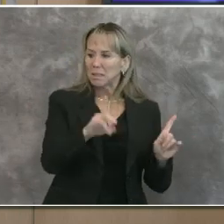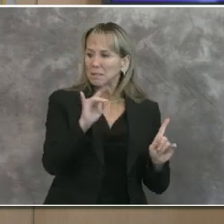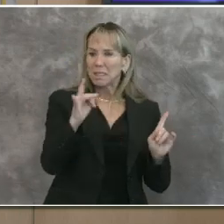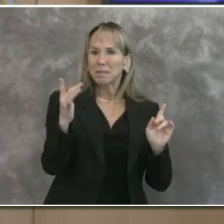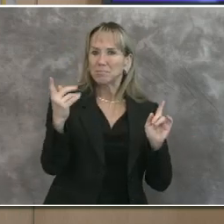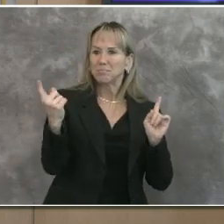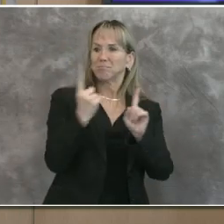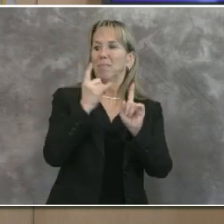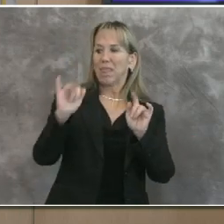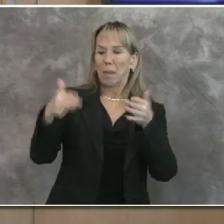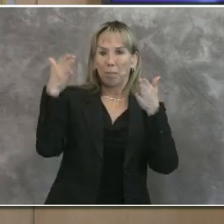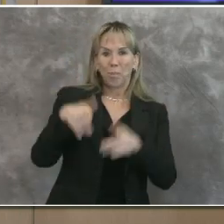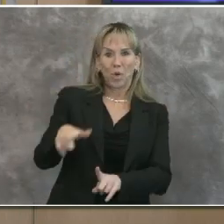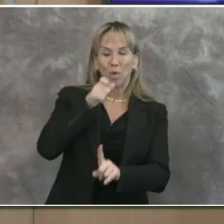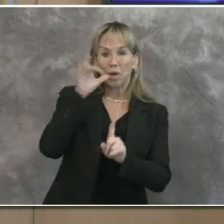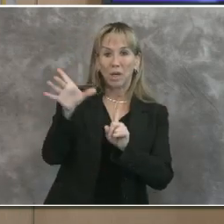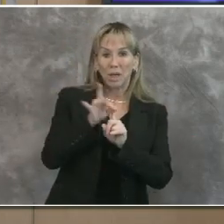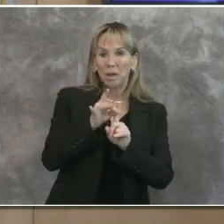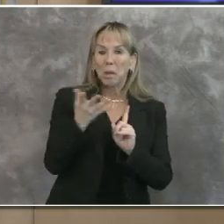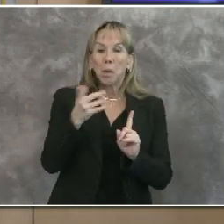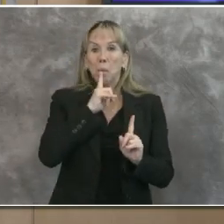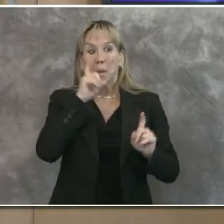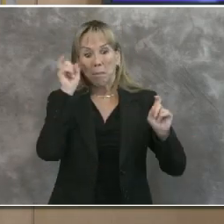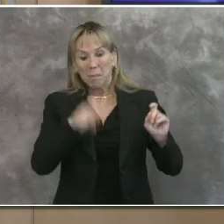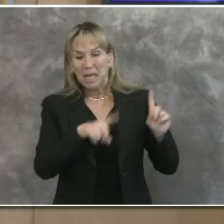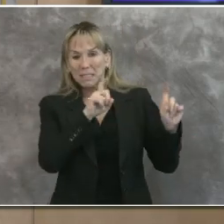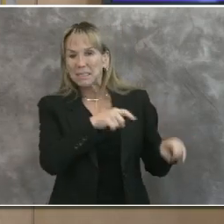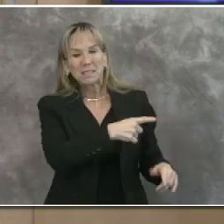contact unless they developed symptoms.